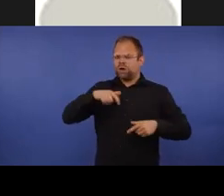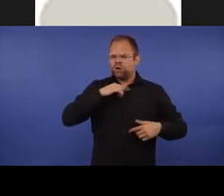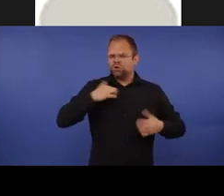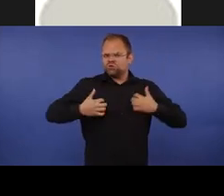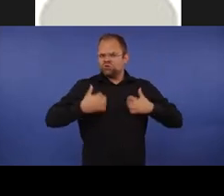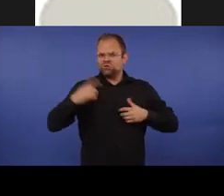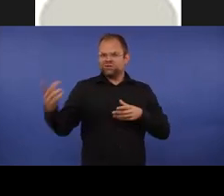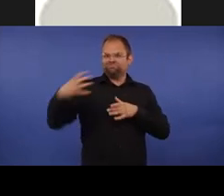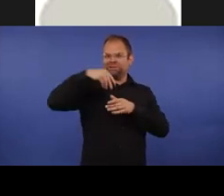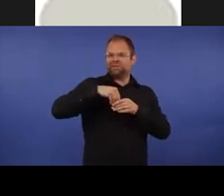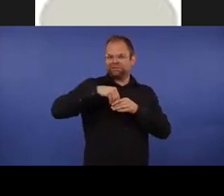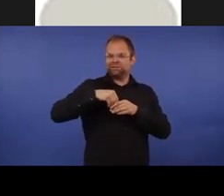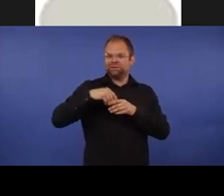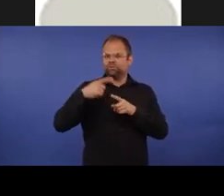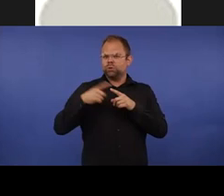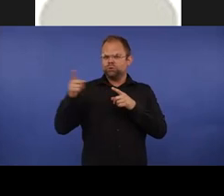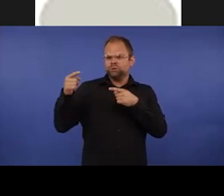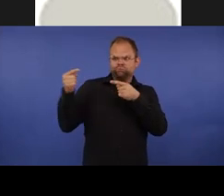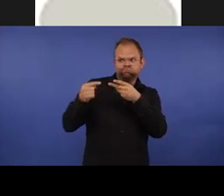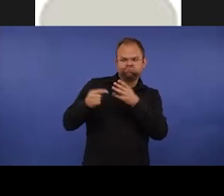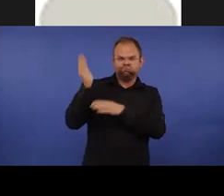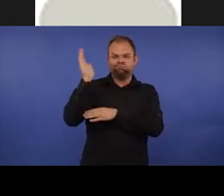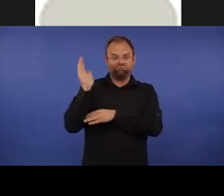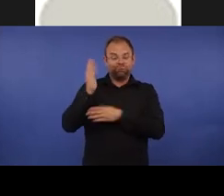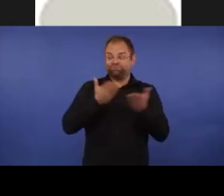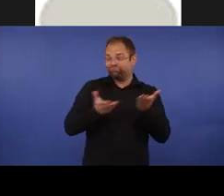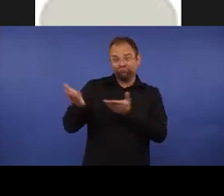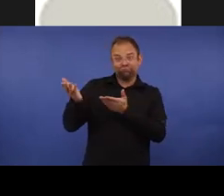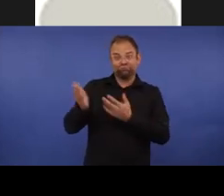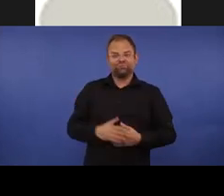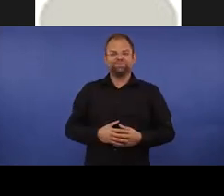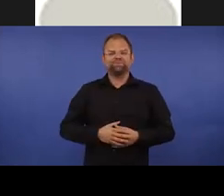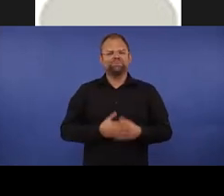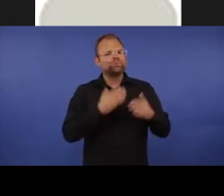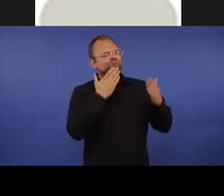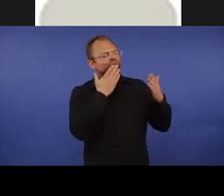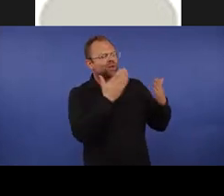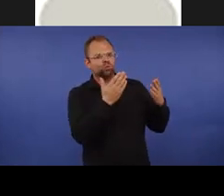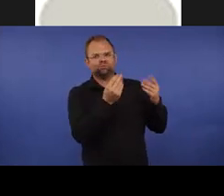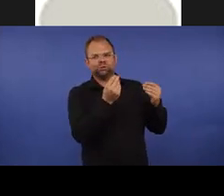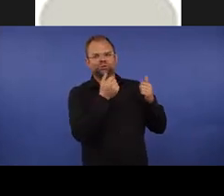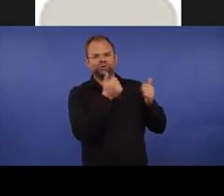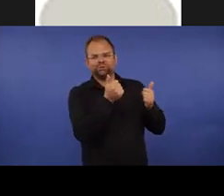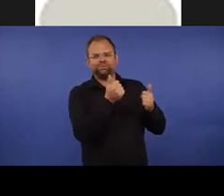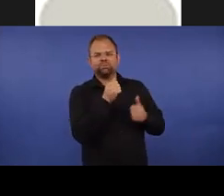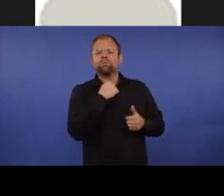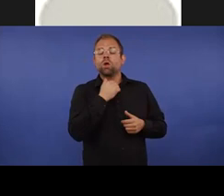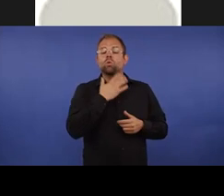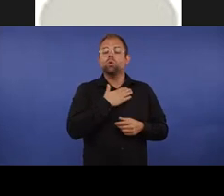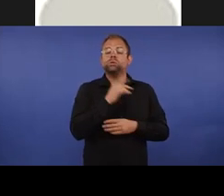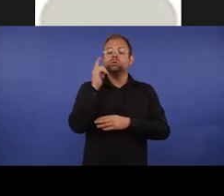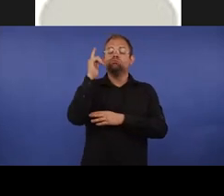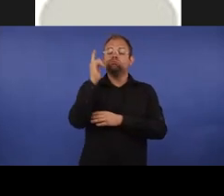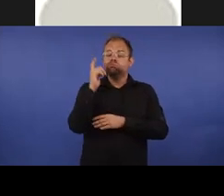so much. And I want to start off by really congratulating those people who had